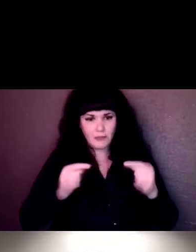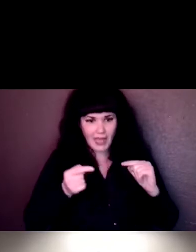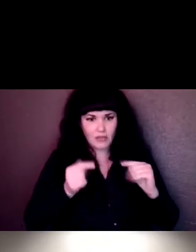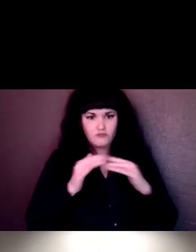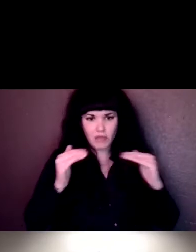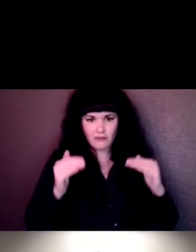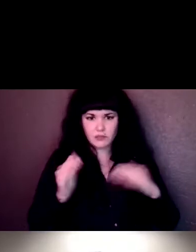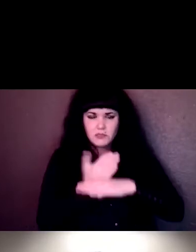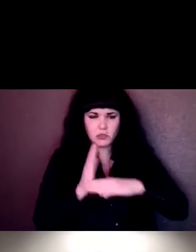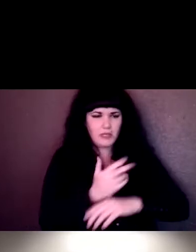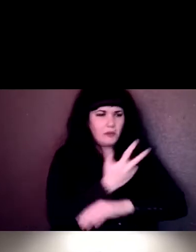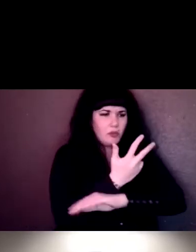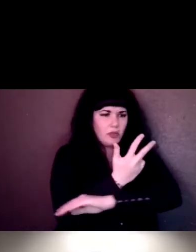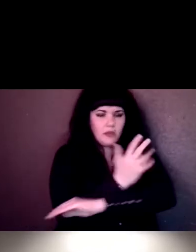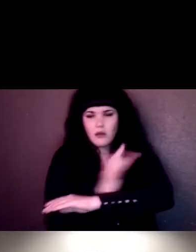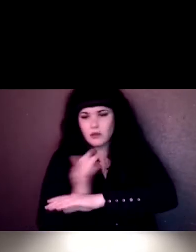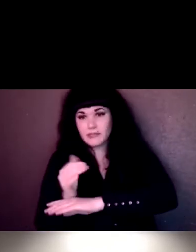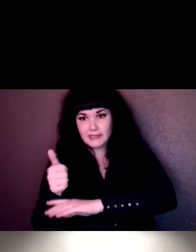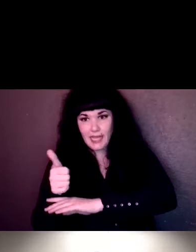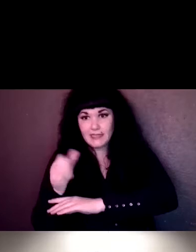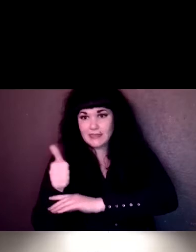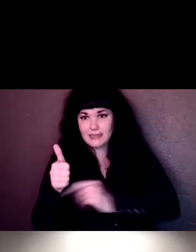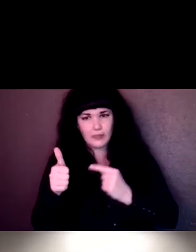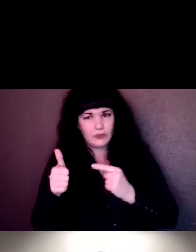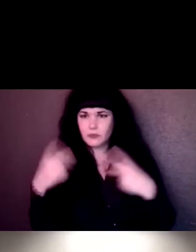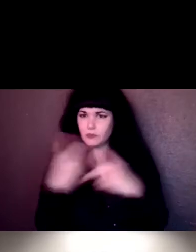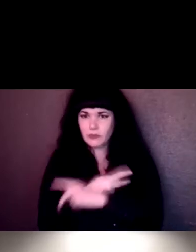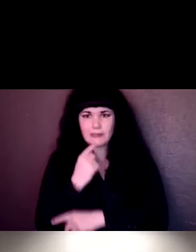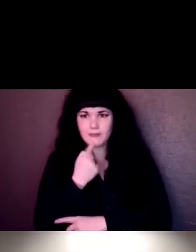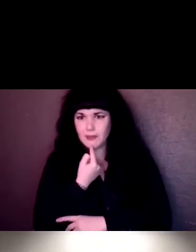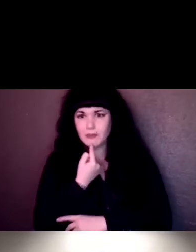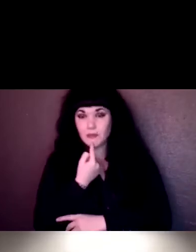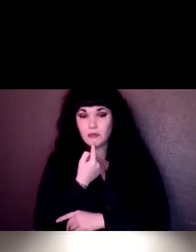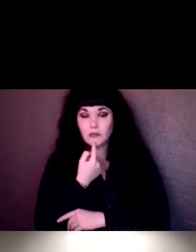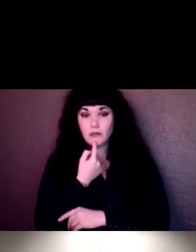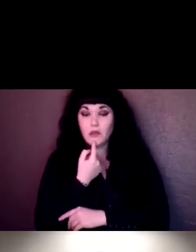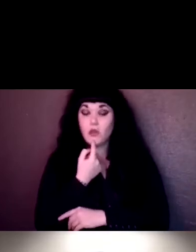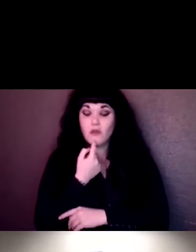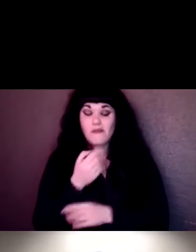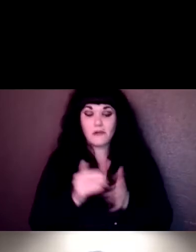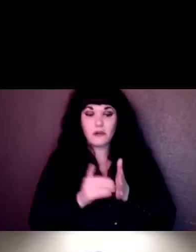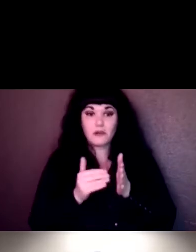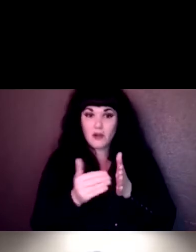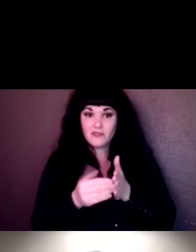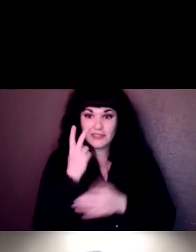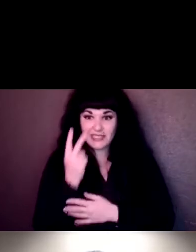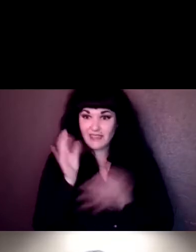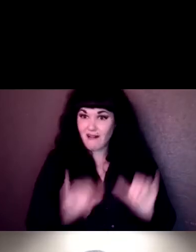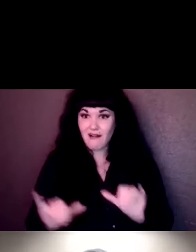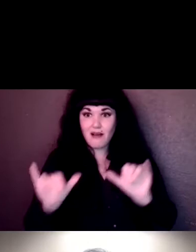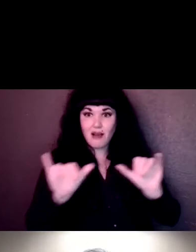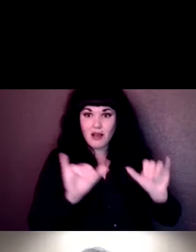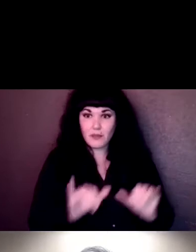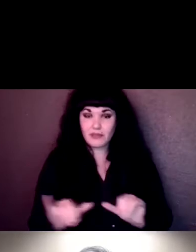and 10, 10 being the most severe possible. We see this commonly, believe it or not. This is something you would think is